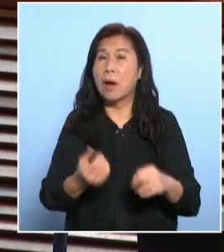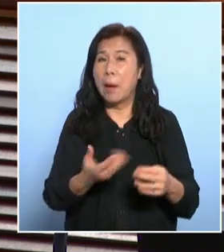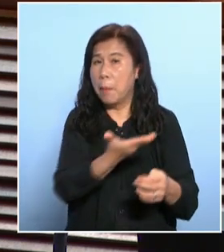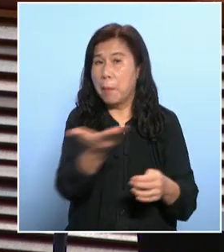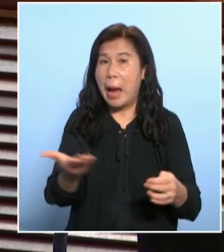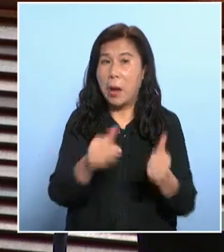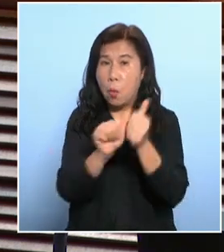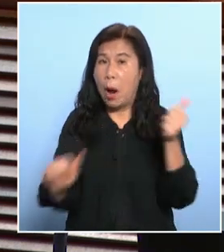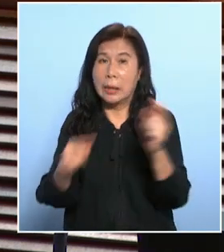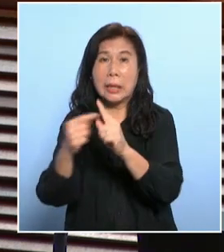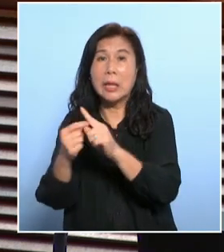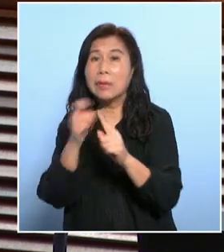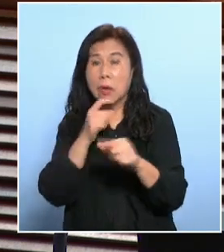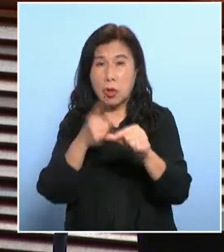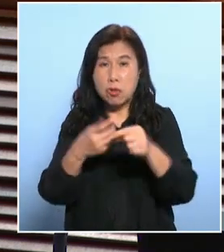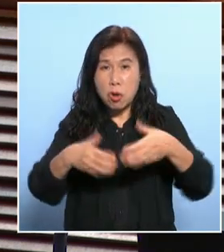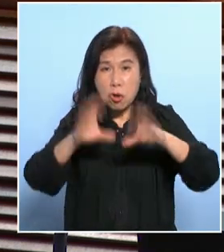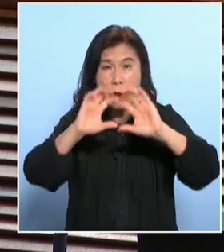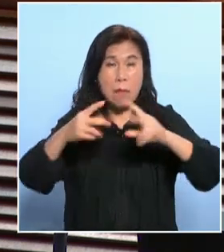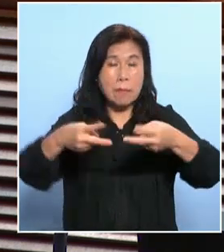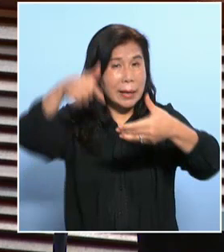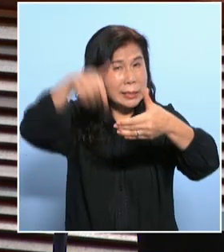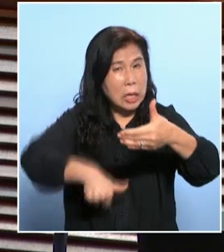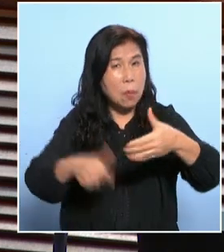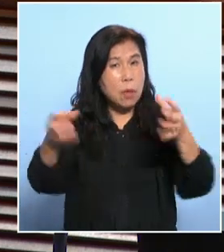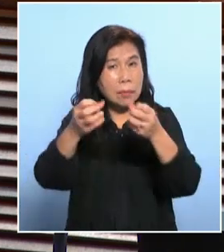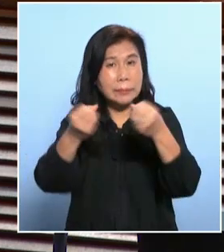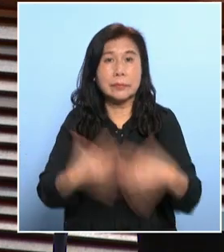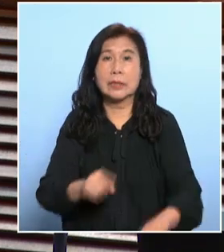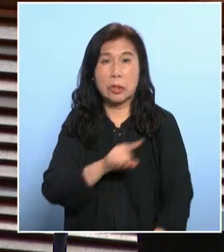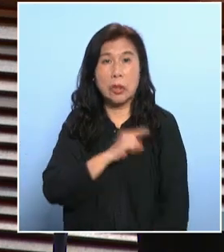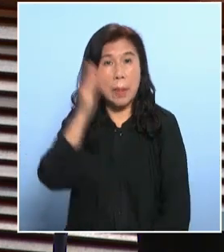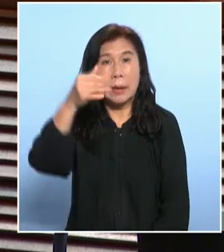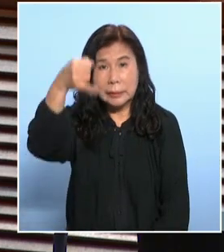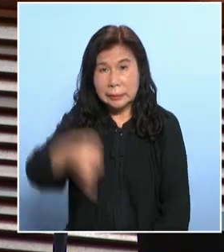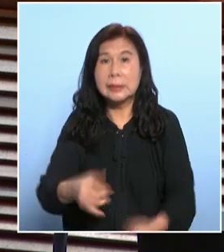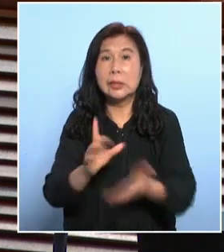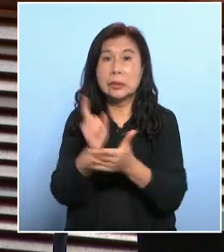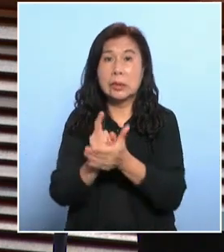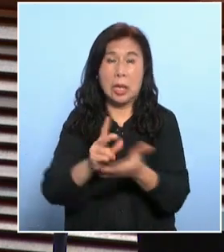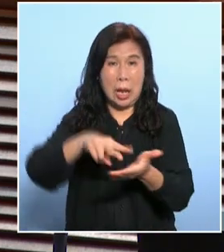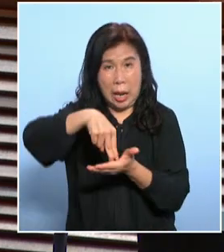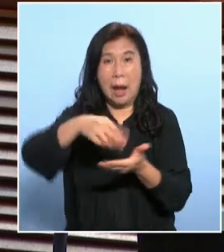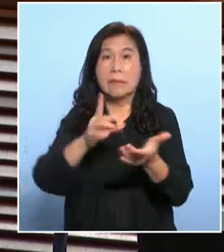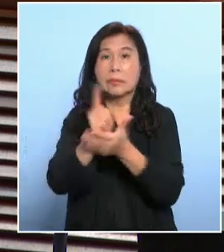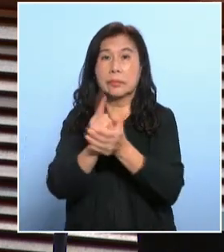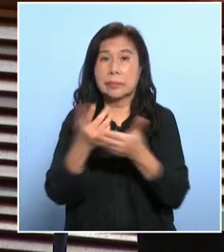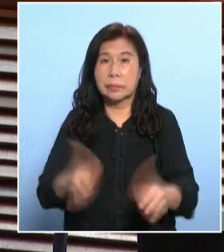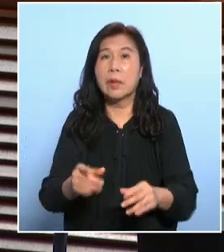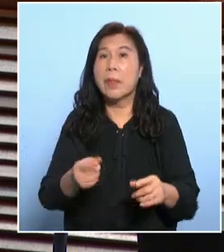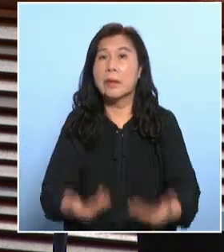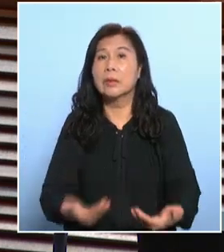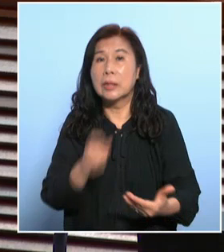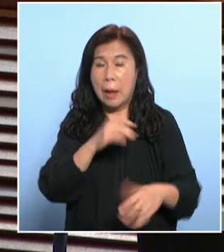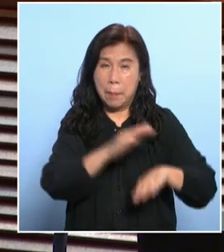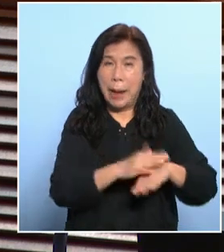for Chinese medicine. I think that 45 minutes was not enough for us to have an in-depth development or discussion on the development of